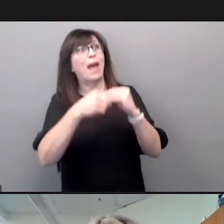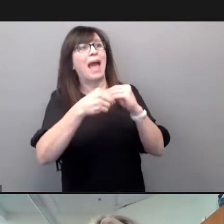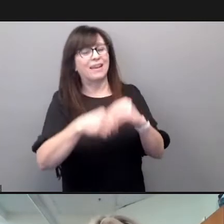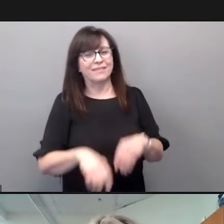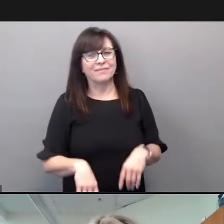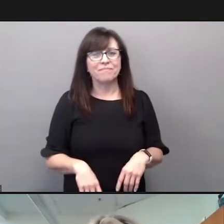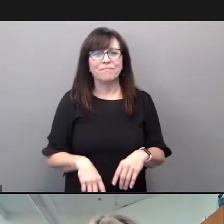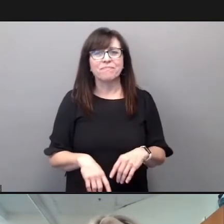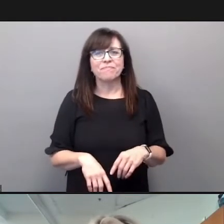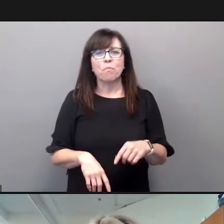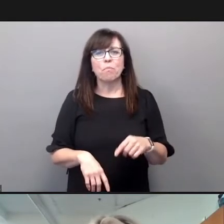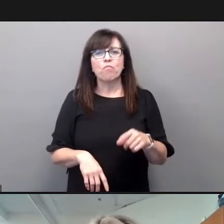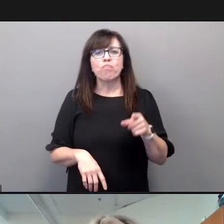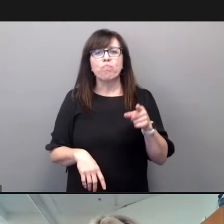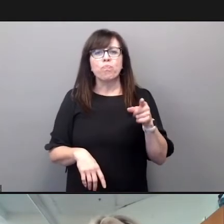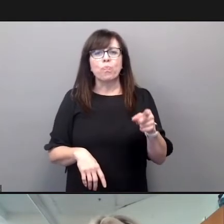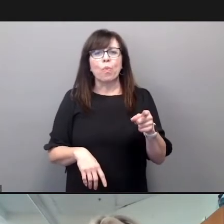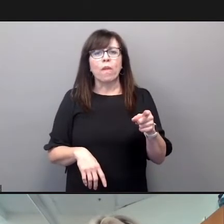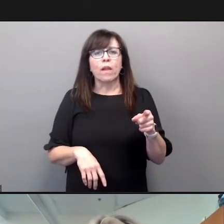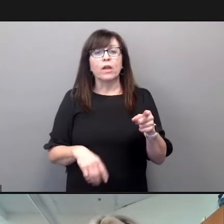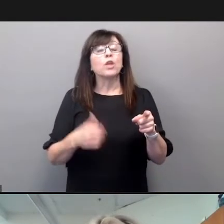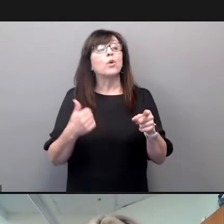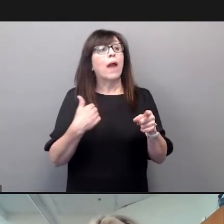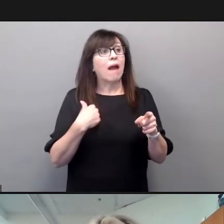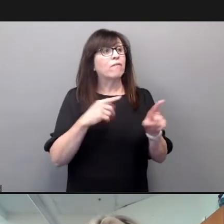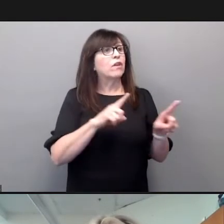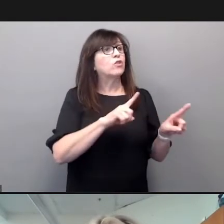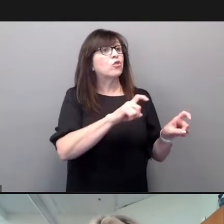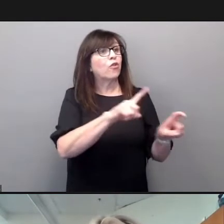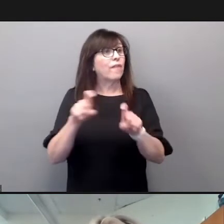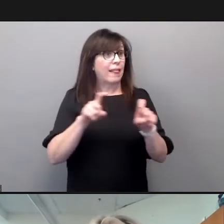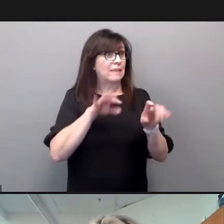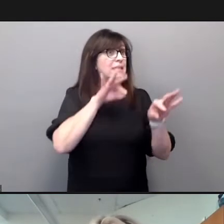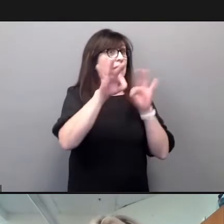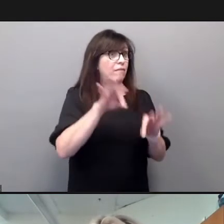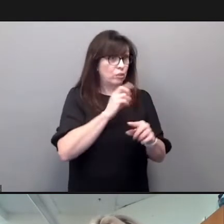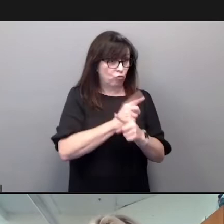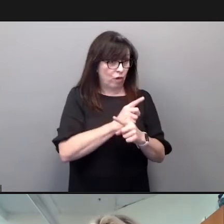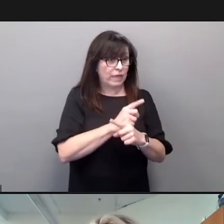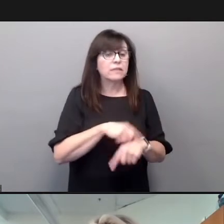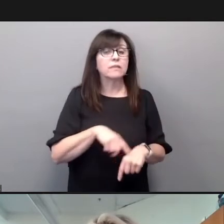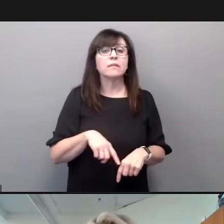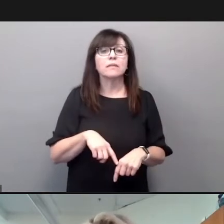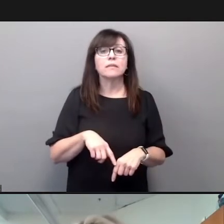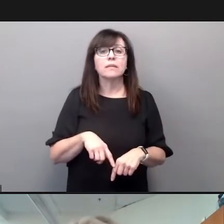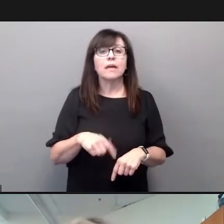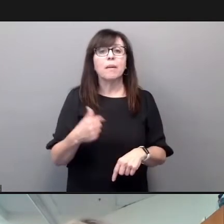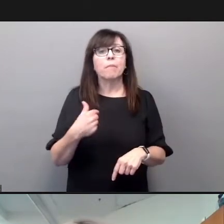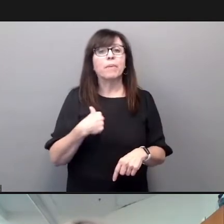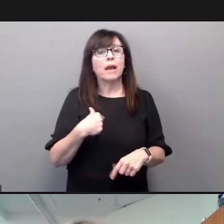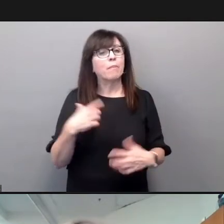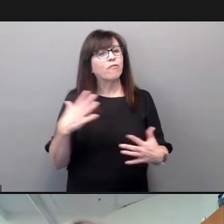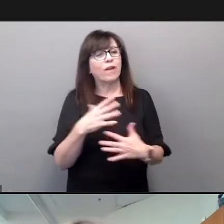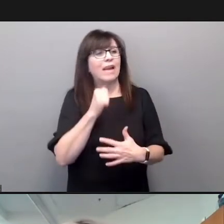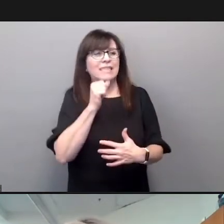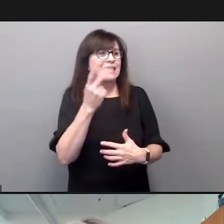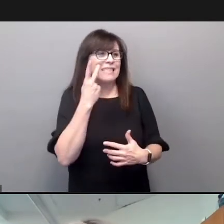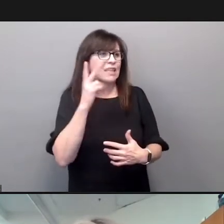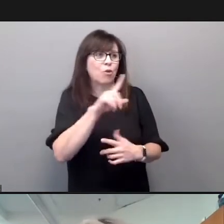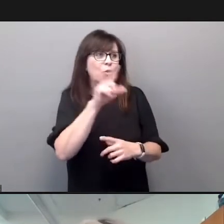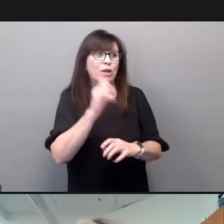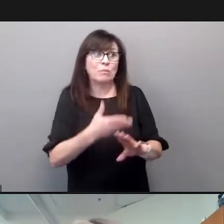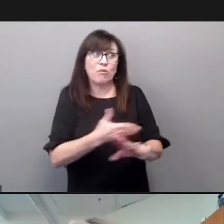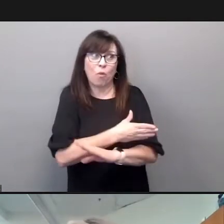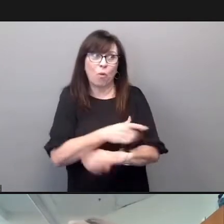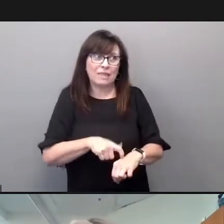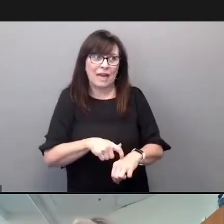got the surveillance definition correct. And but I'm afraid I didn't see your question ahead of time, so I